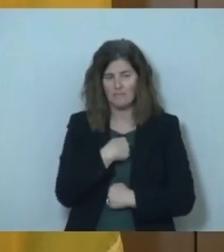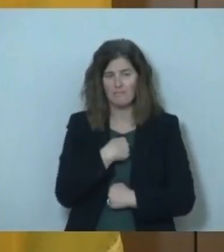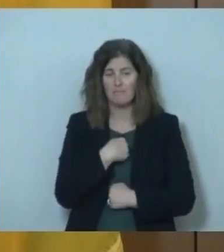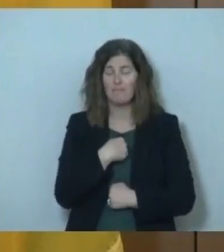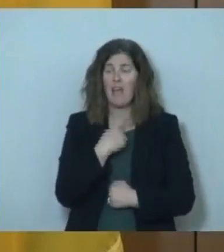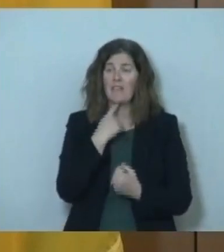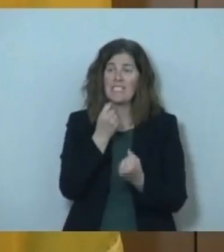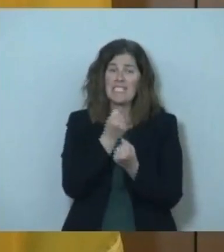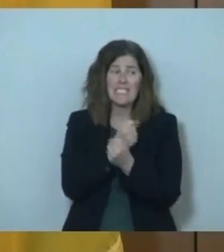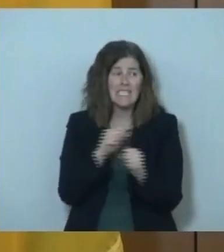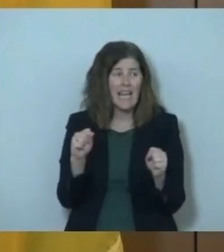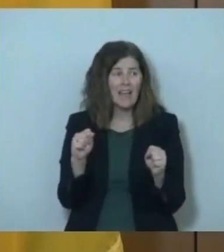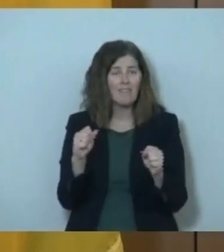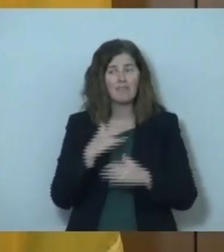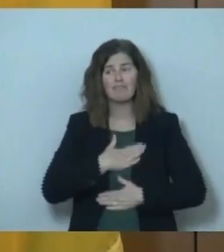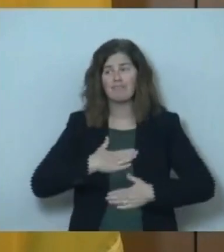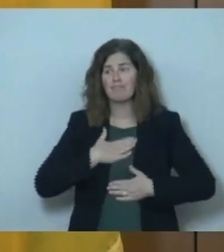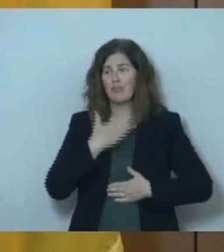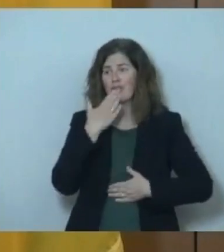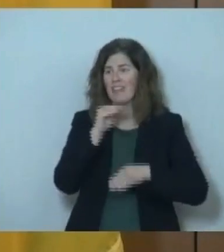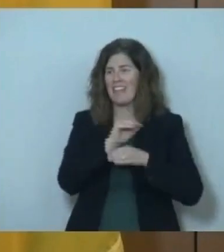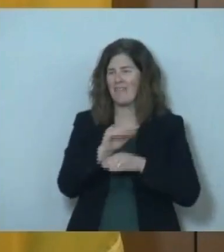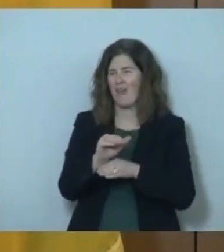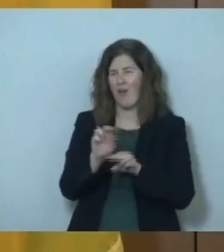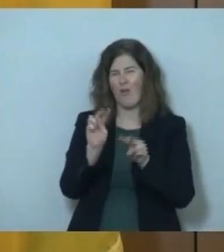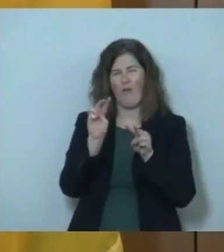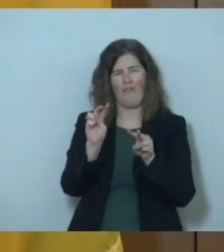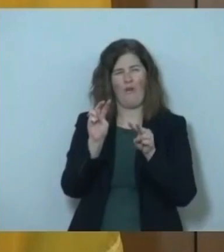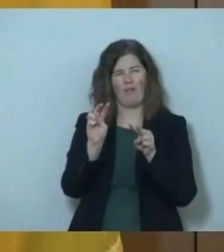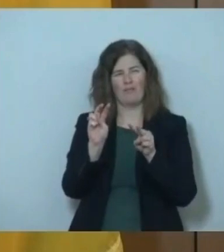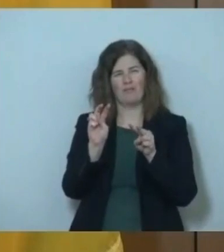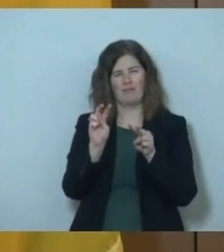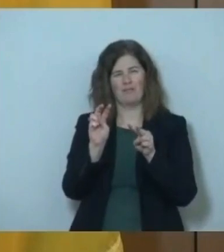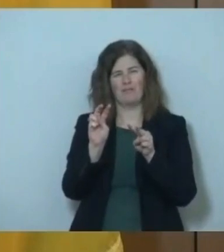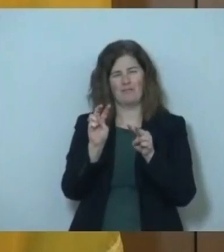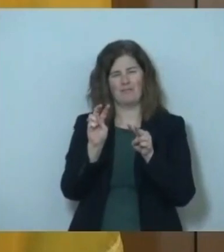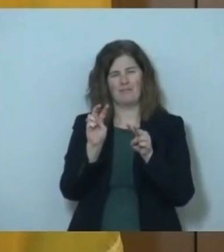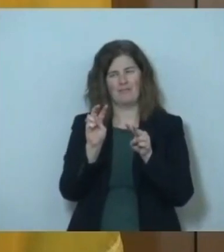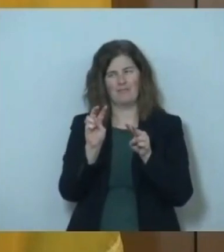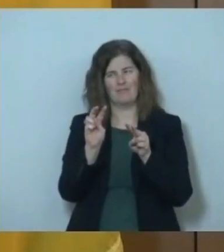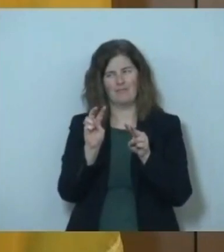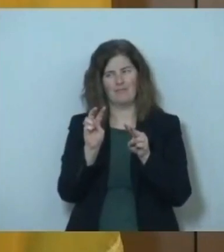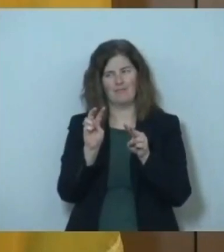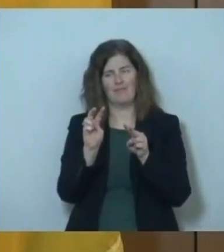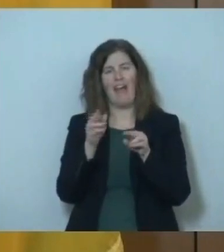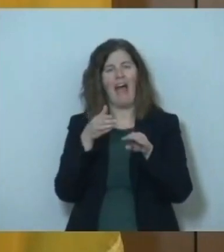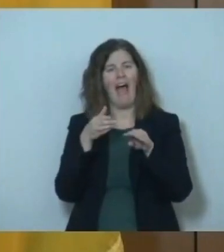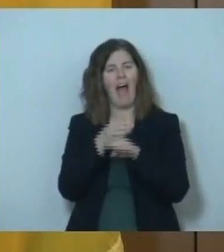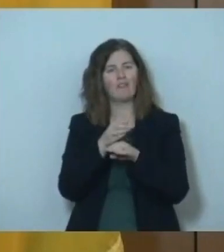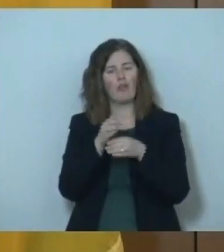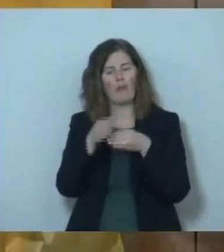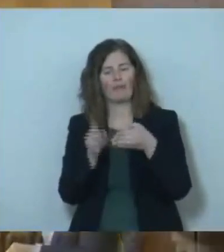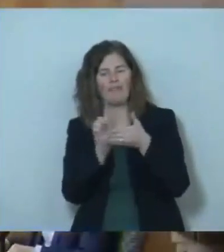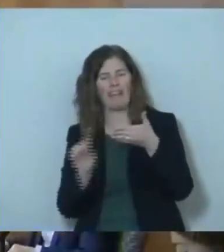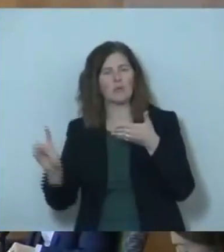a safe and pleasant evening, and I'm looking forward to coming right back at you after Memorial Weekend.